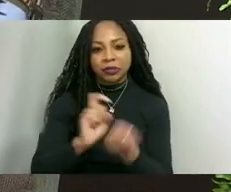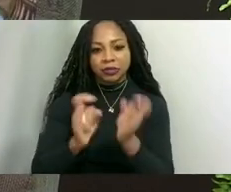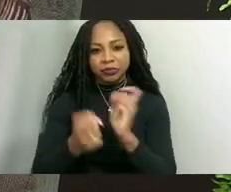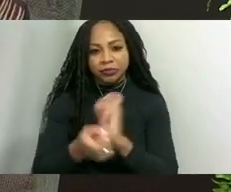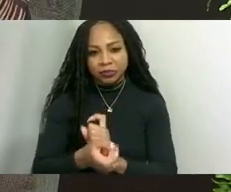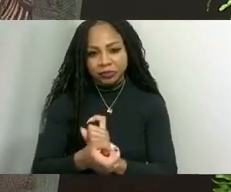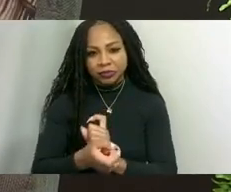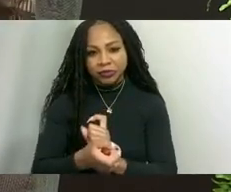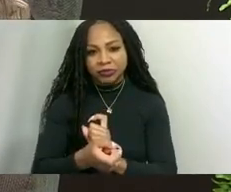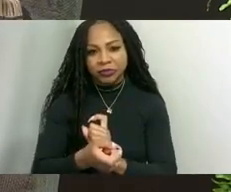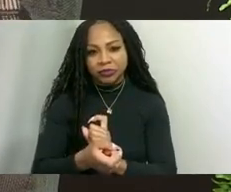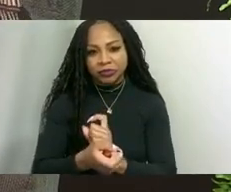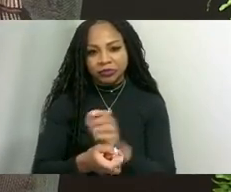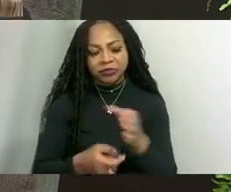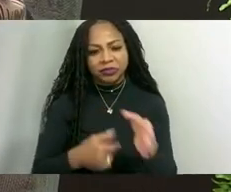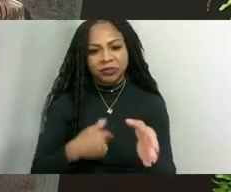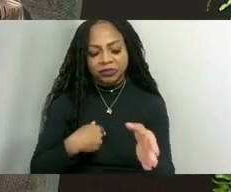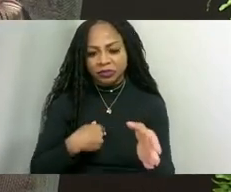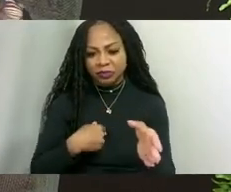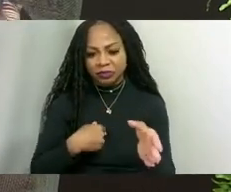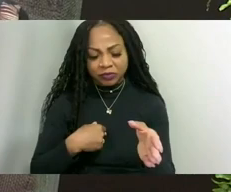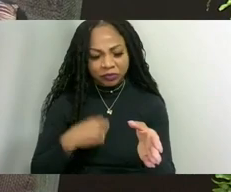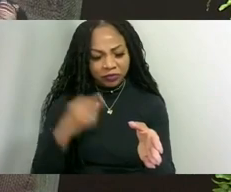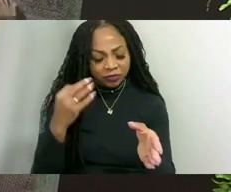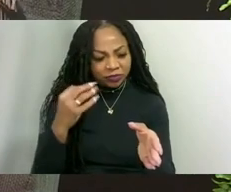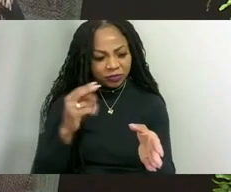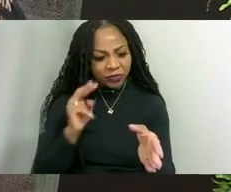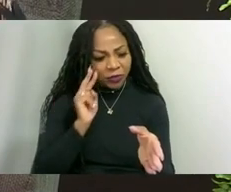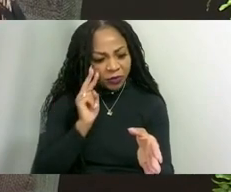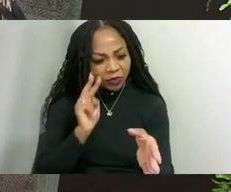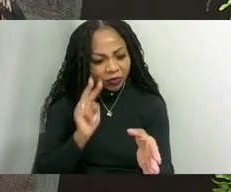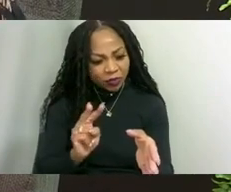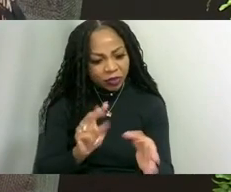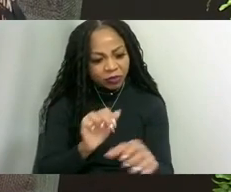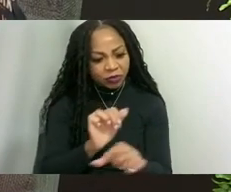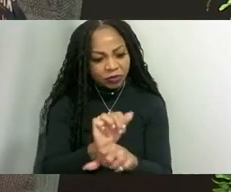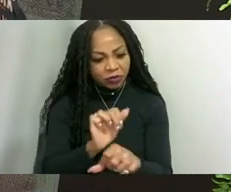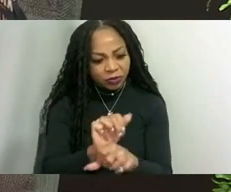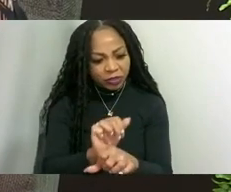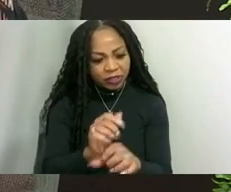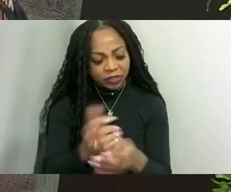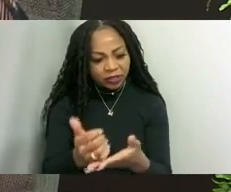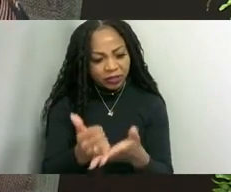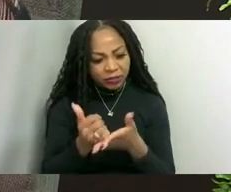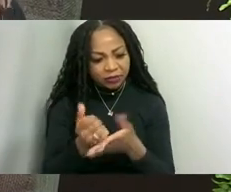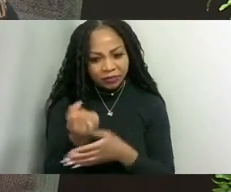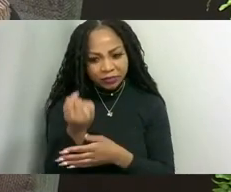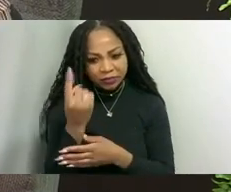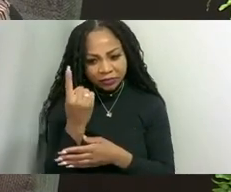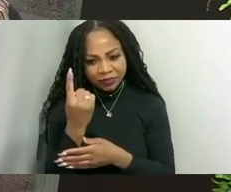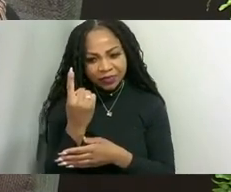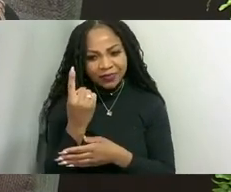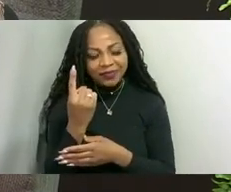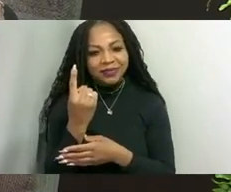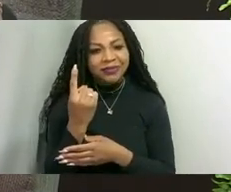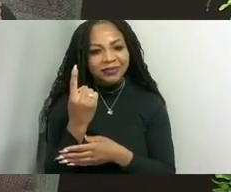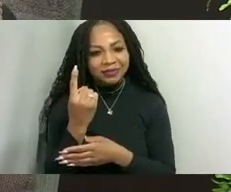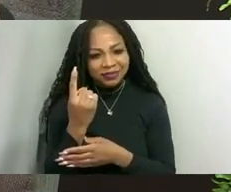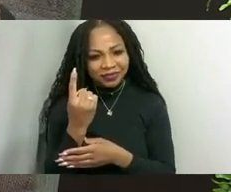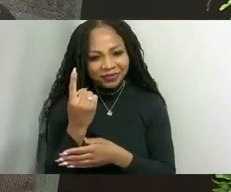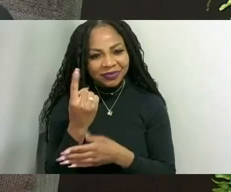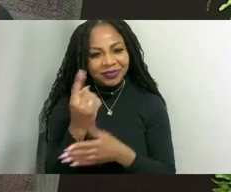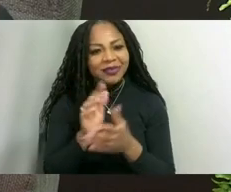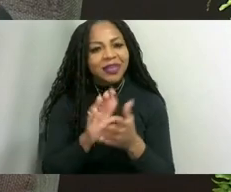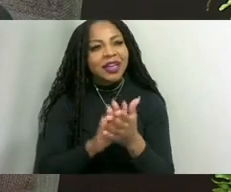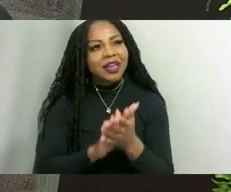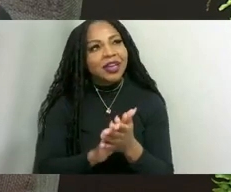climate change as I was revisiting and re-watching your works, it made me understand a through line of your work in a